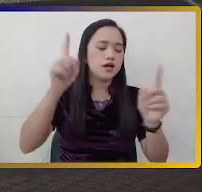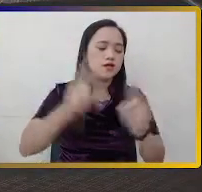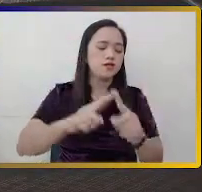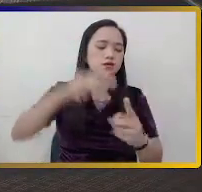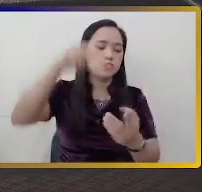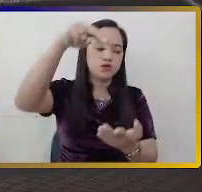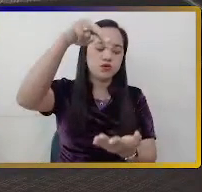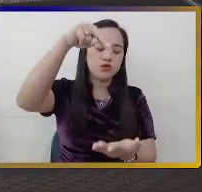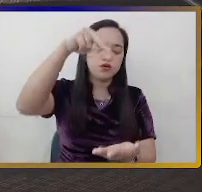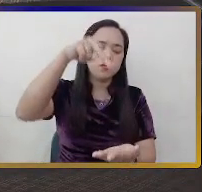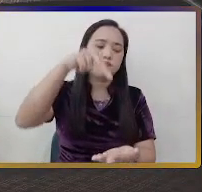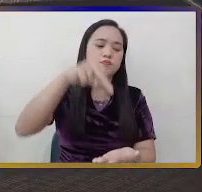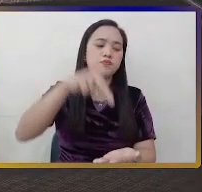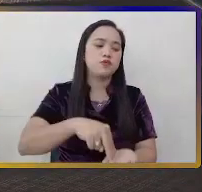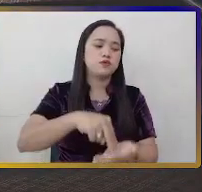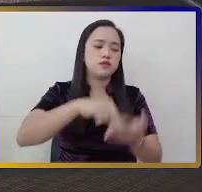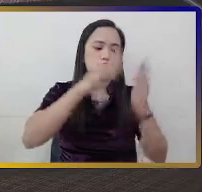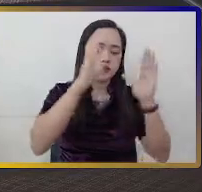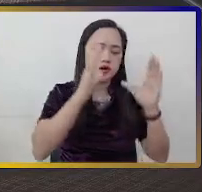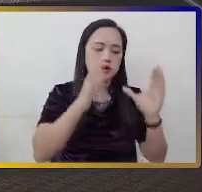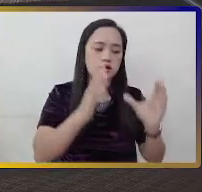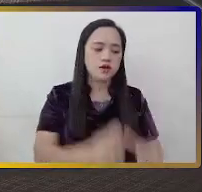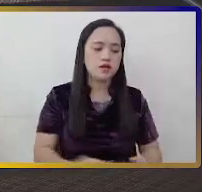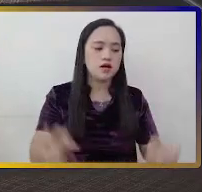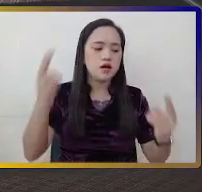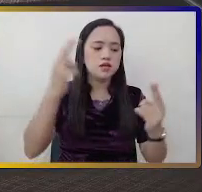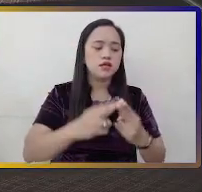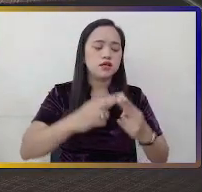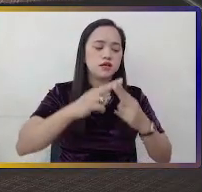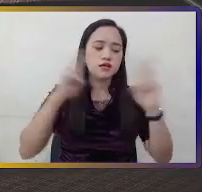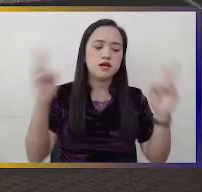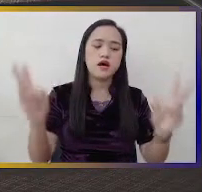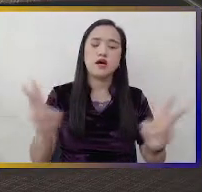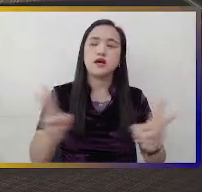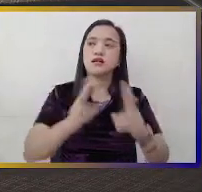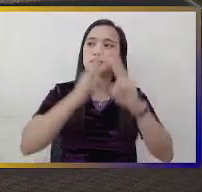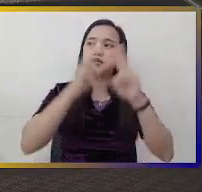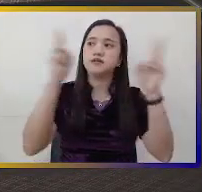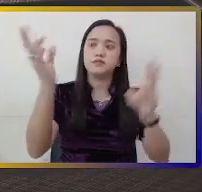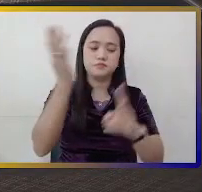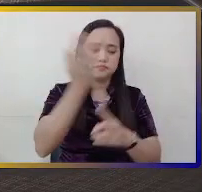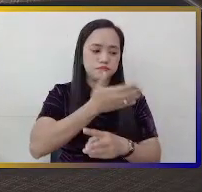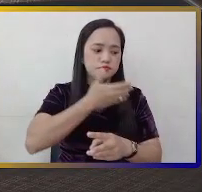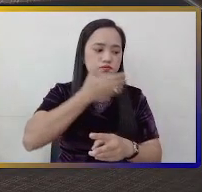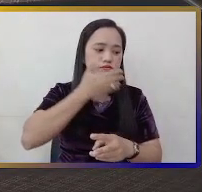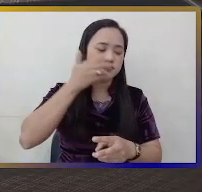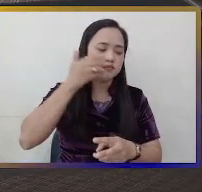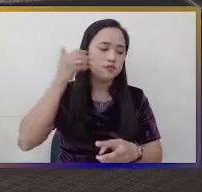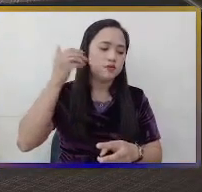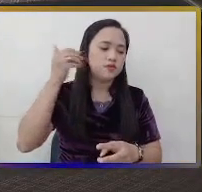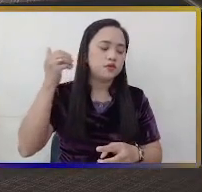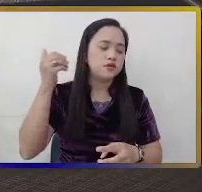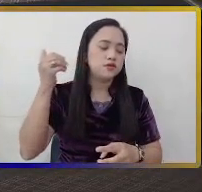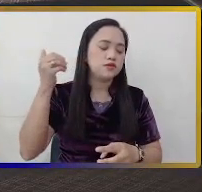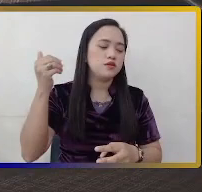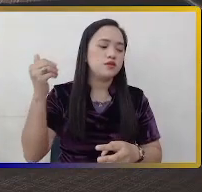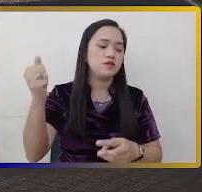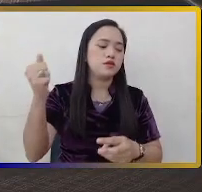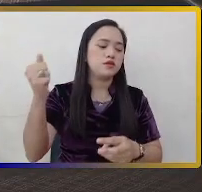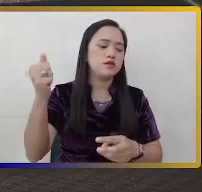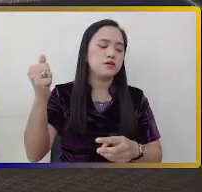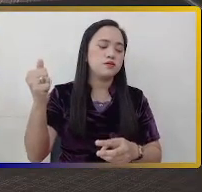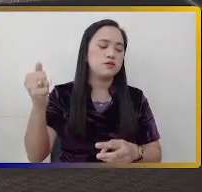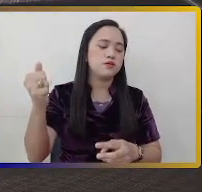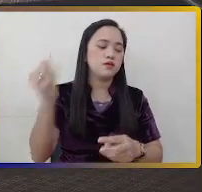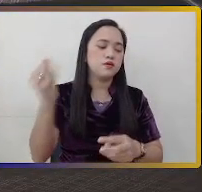ready to stand side by side until the victory is won?